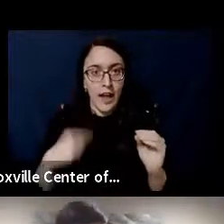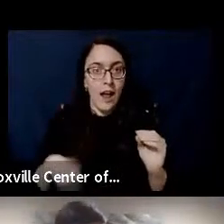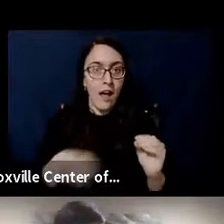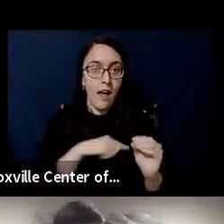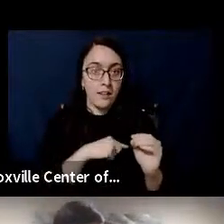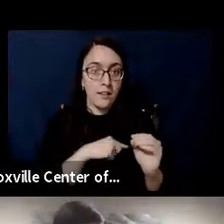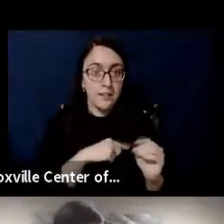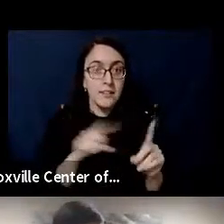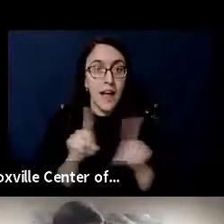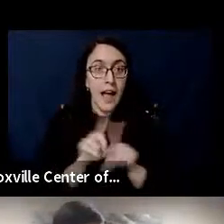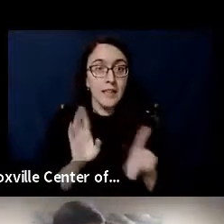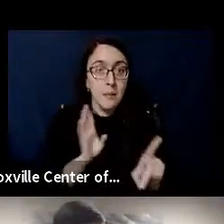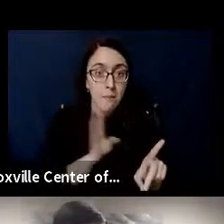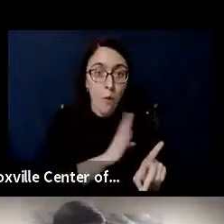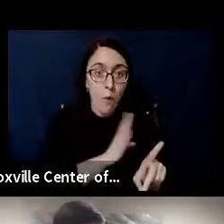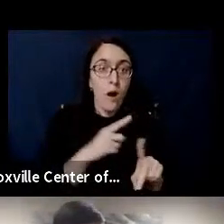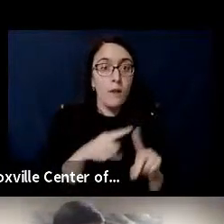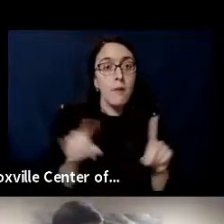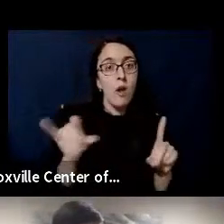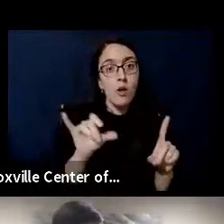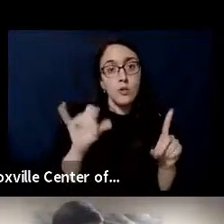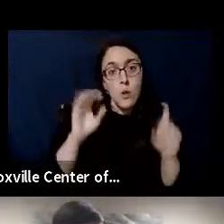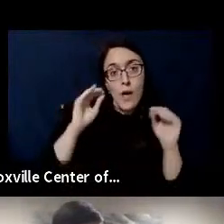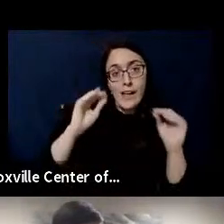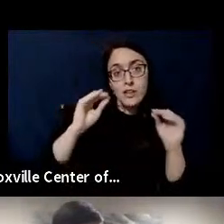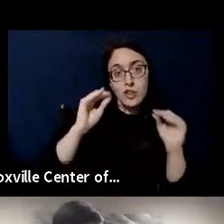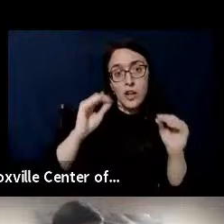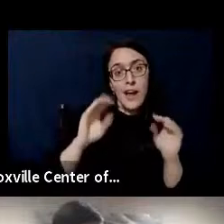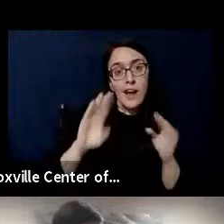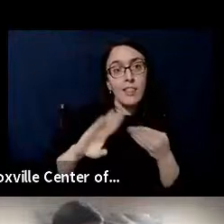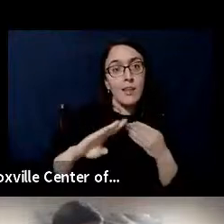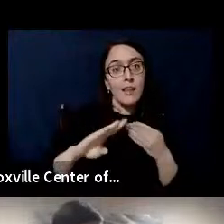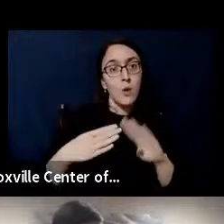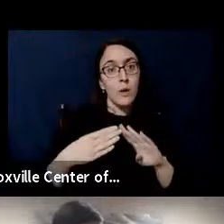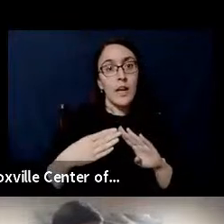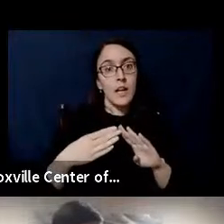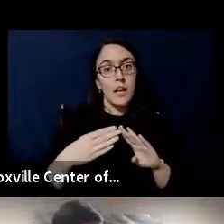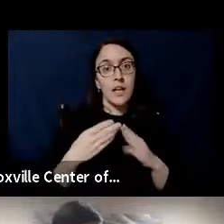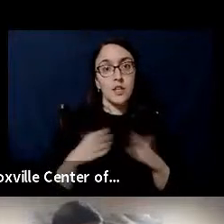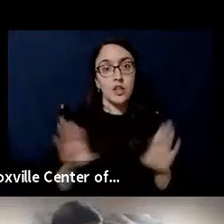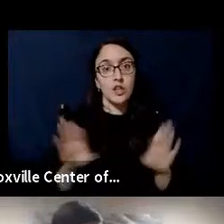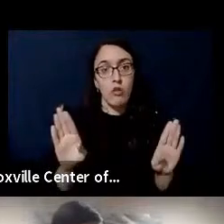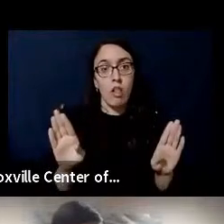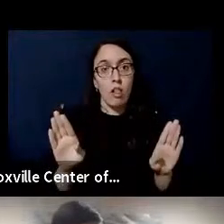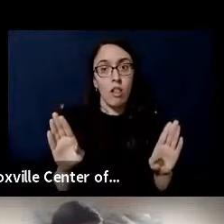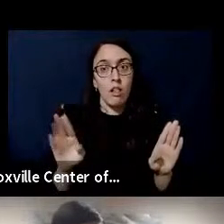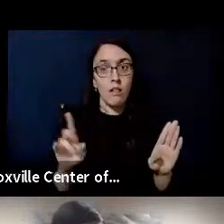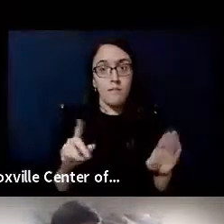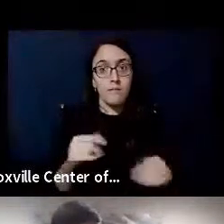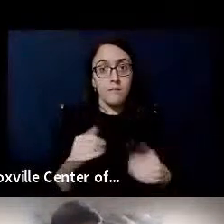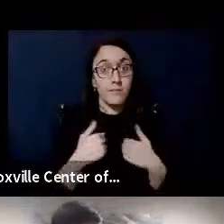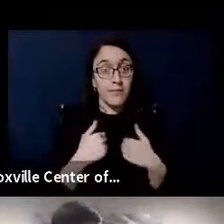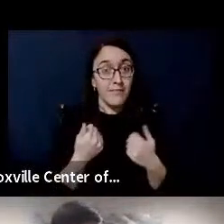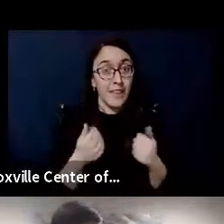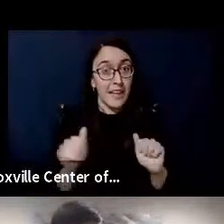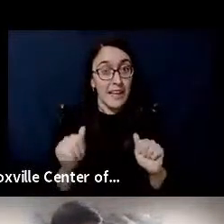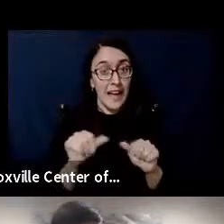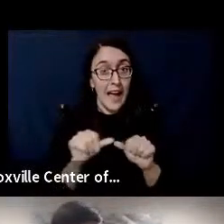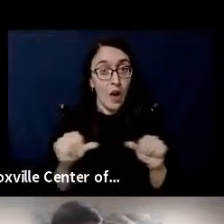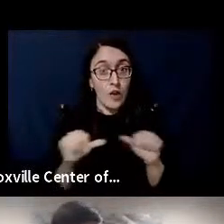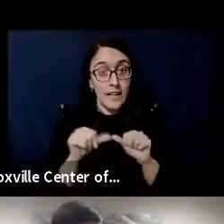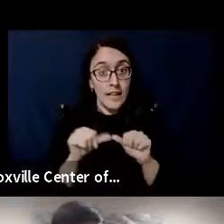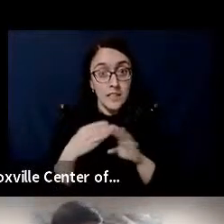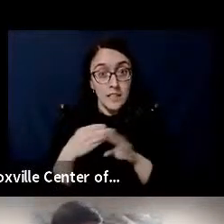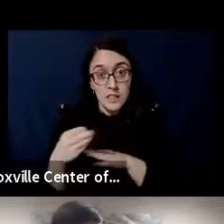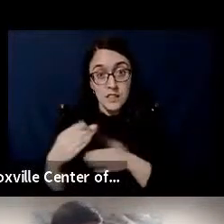but certainly the community in a wider sense. And are there areas of discussion that